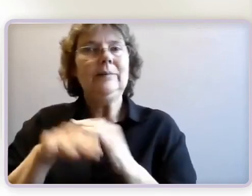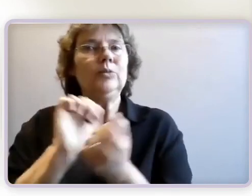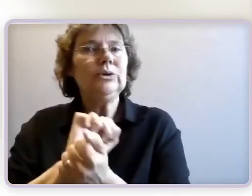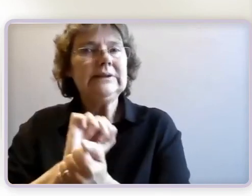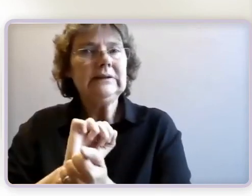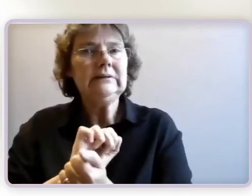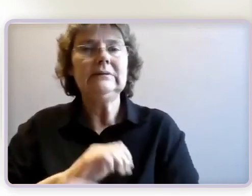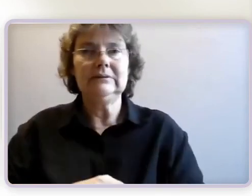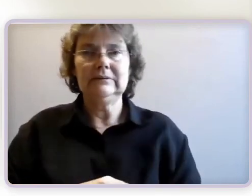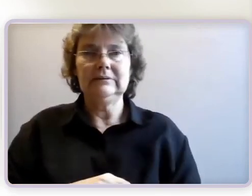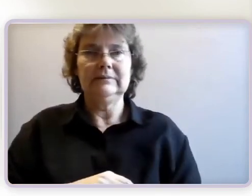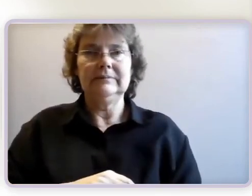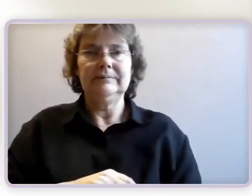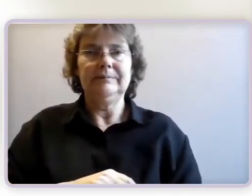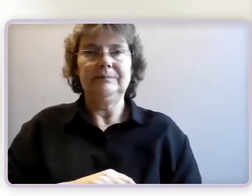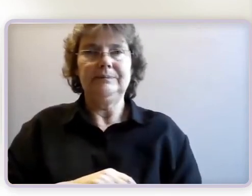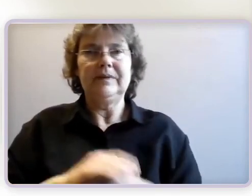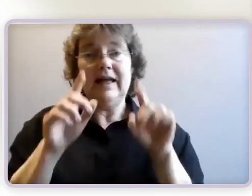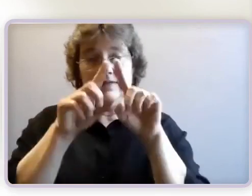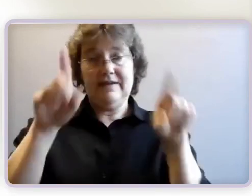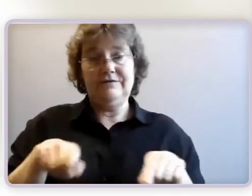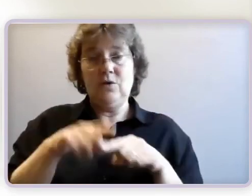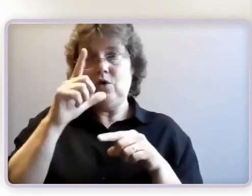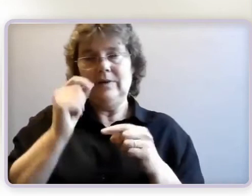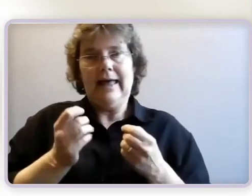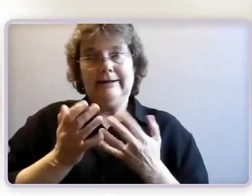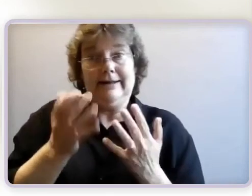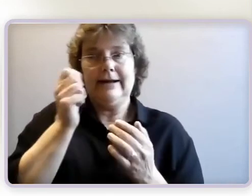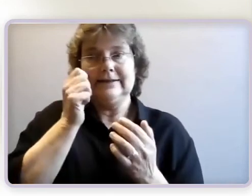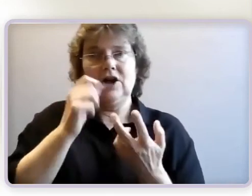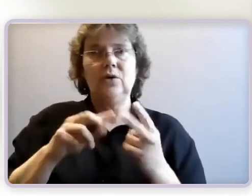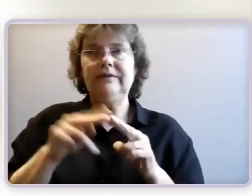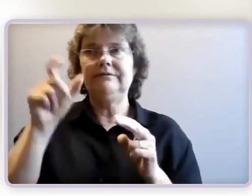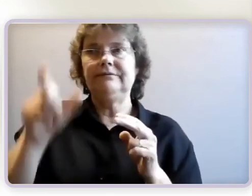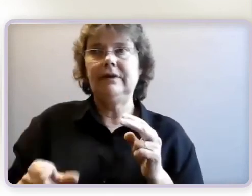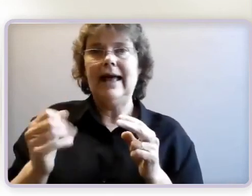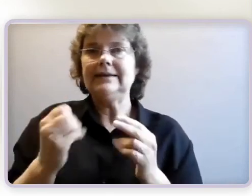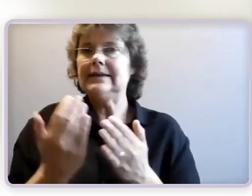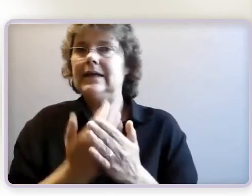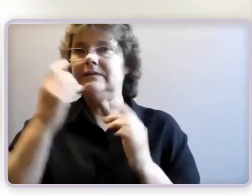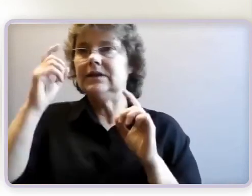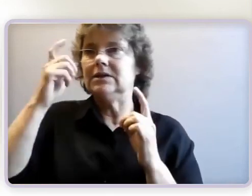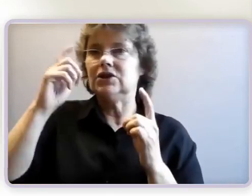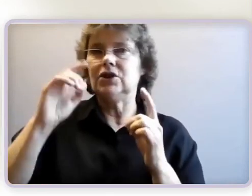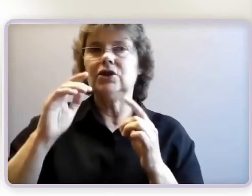and can let us know if the client has any safety concerns about different forms of contact.